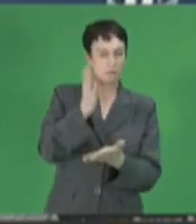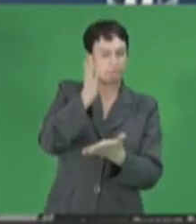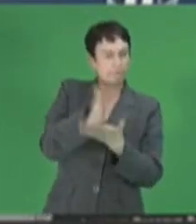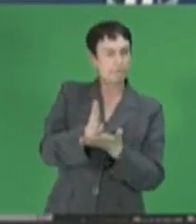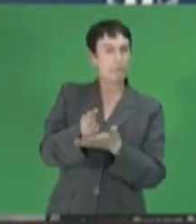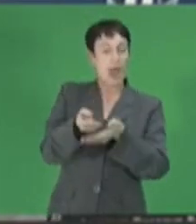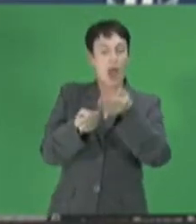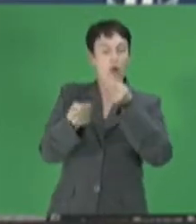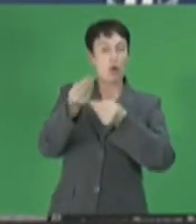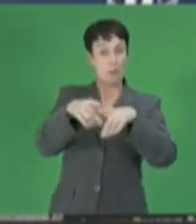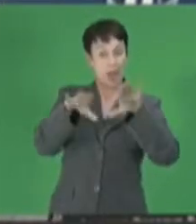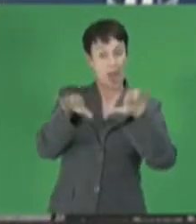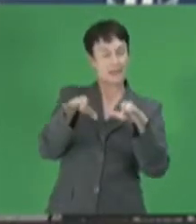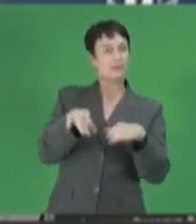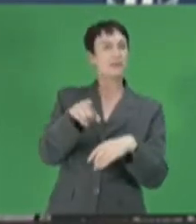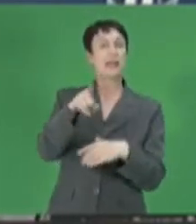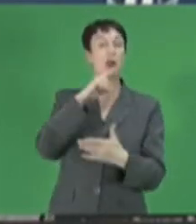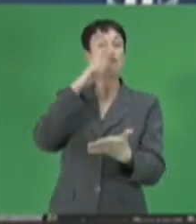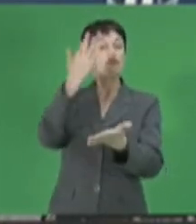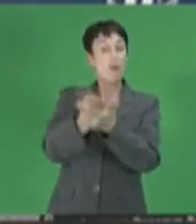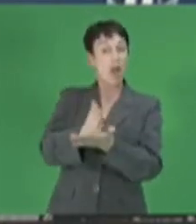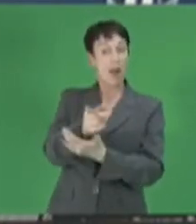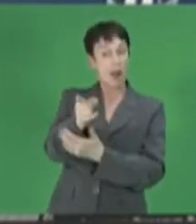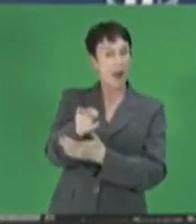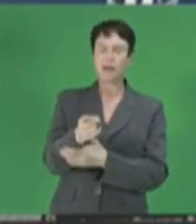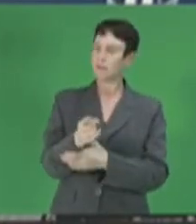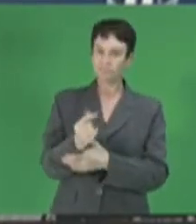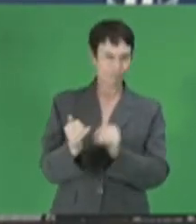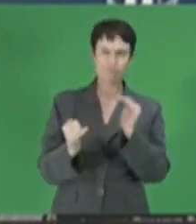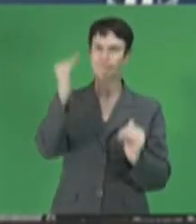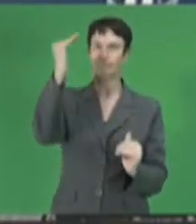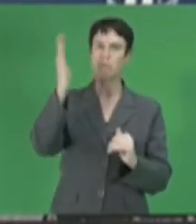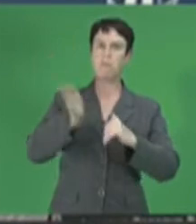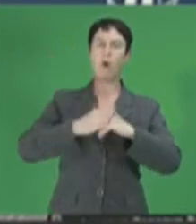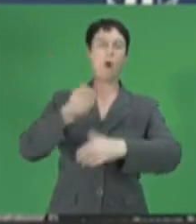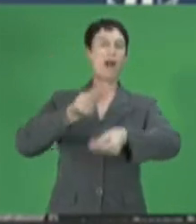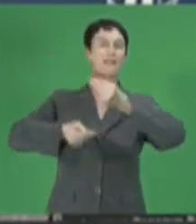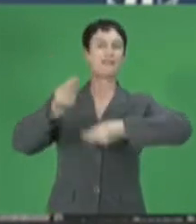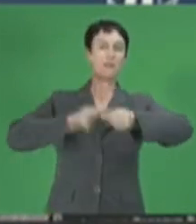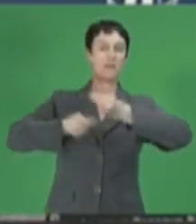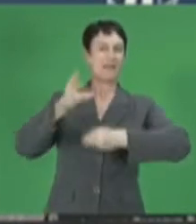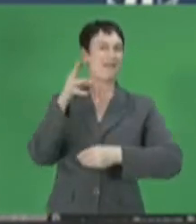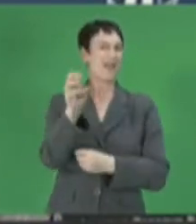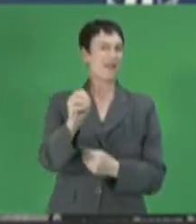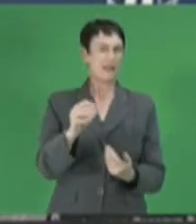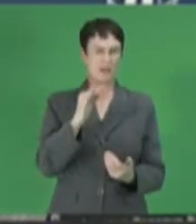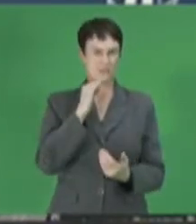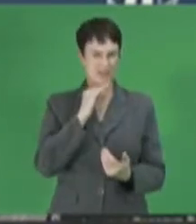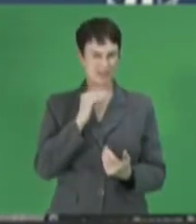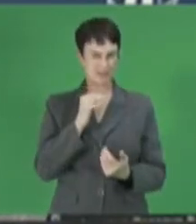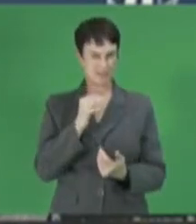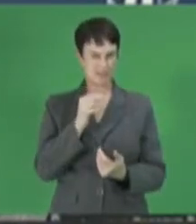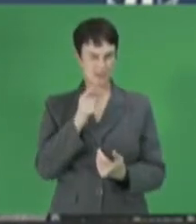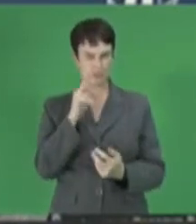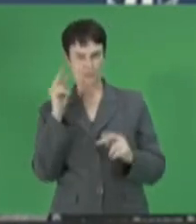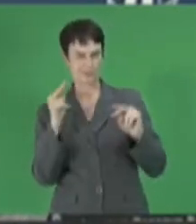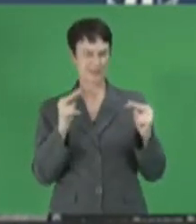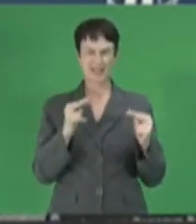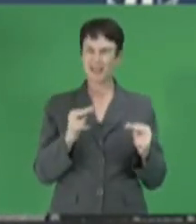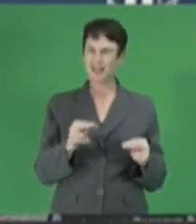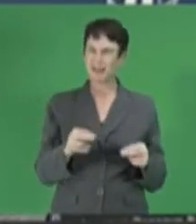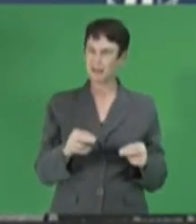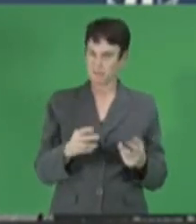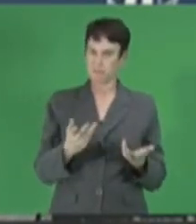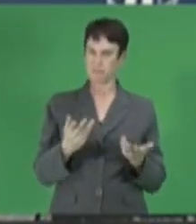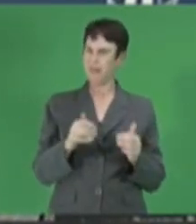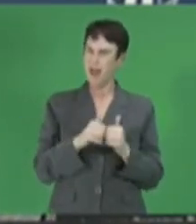activity are higher than the revisions to potential growth. So you can't have it both ways, Mfuneko. You